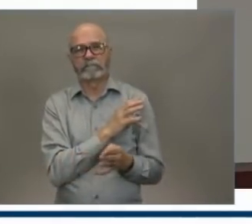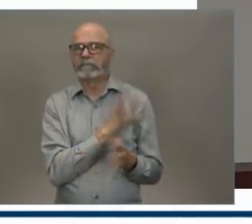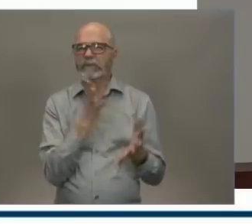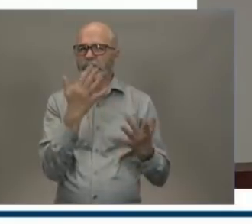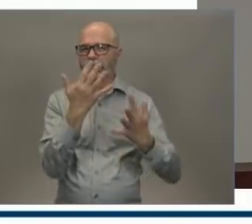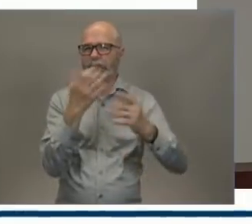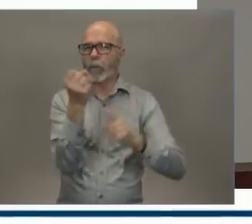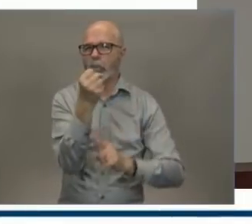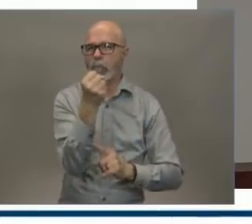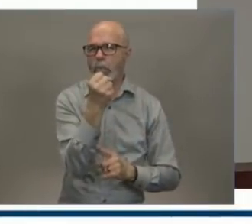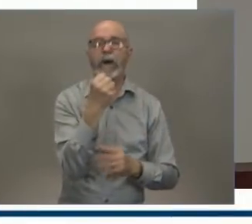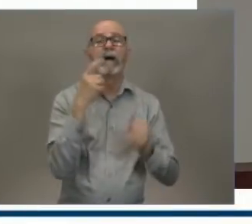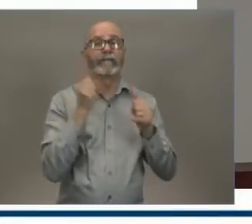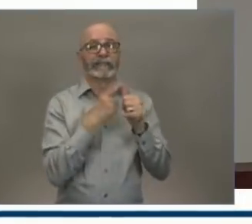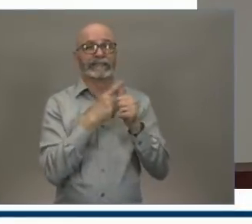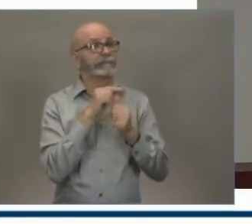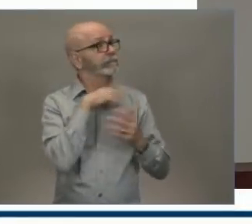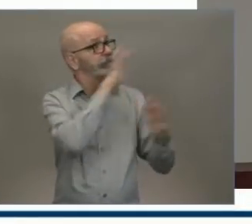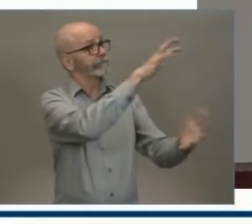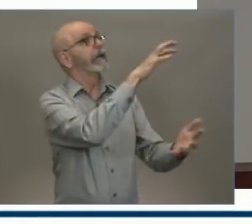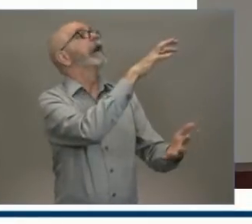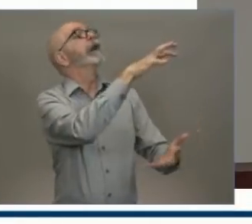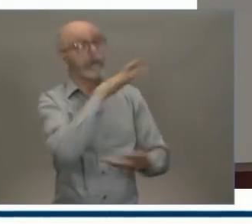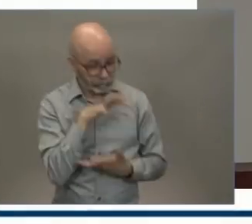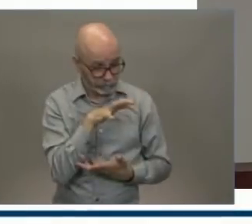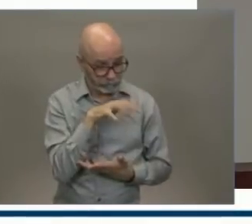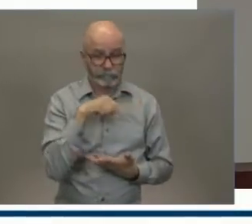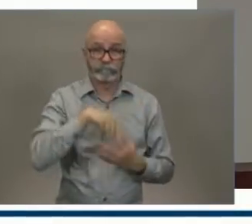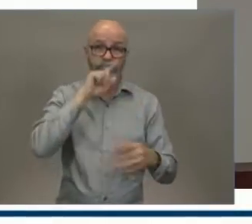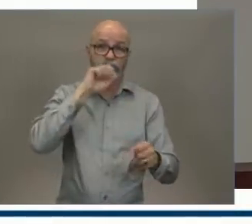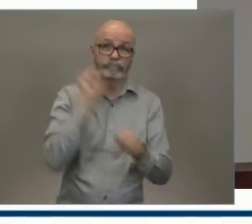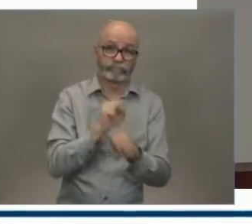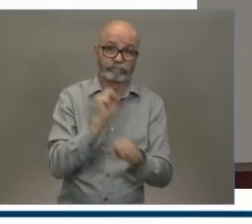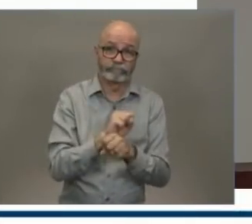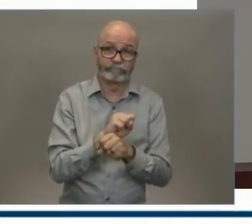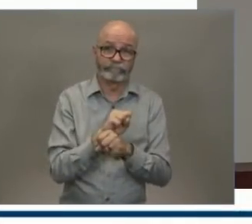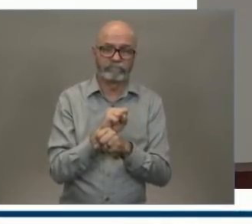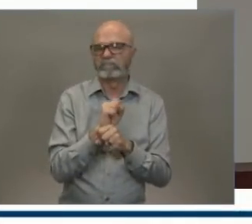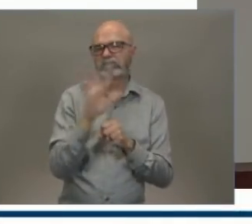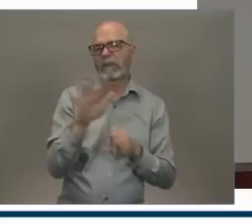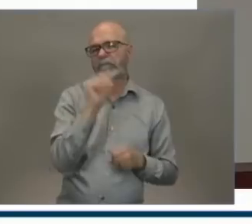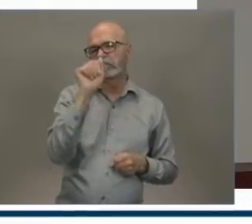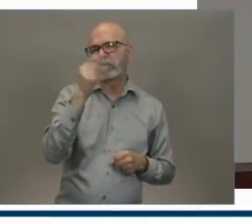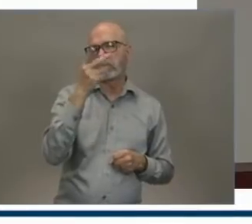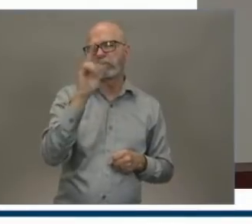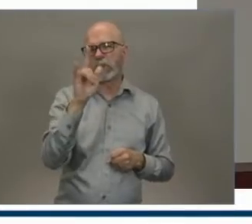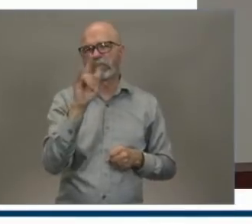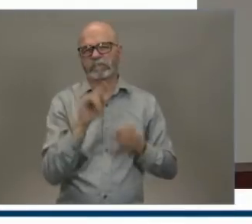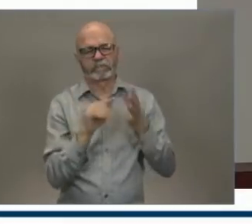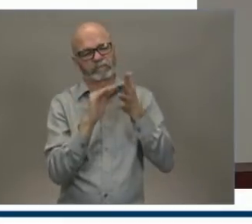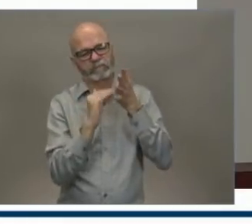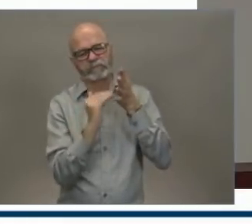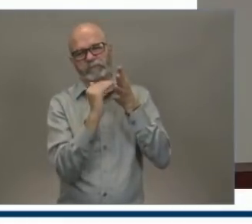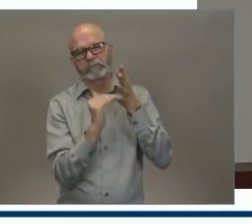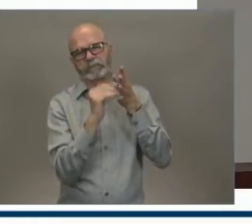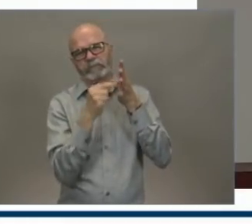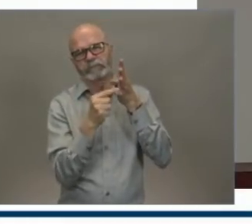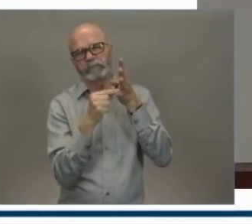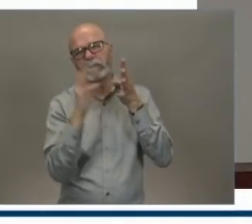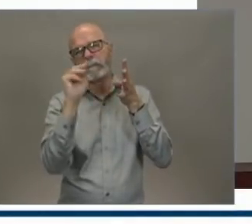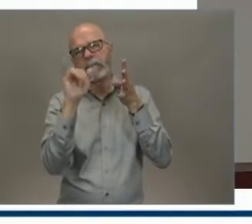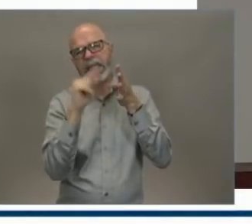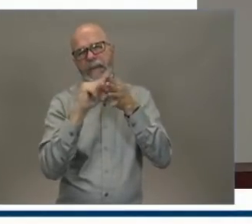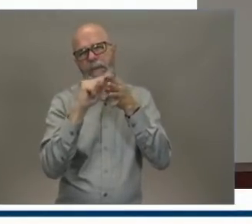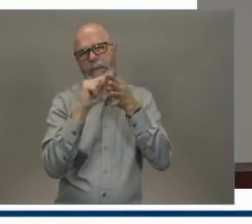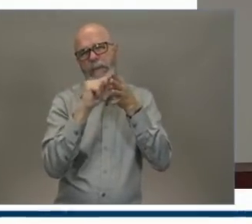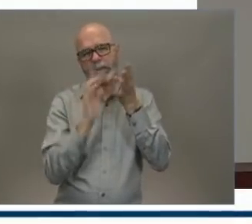use that model of clinic delivery until late April into May. So we have time to plan. We're just getting into